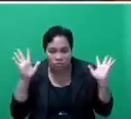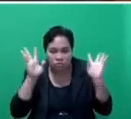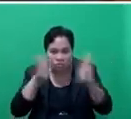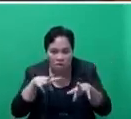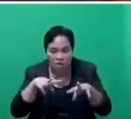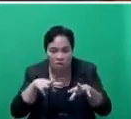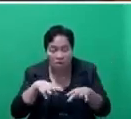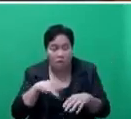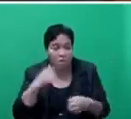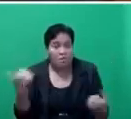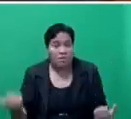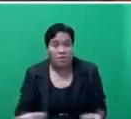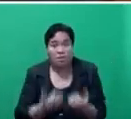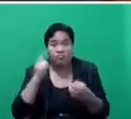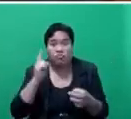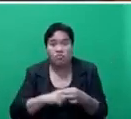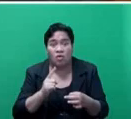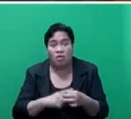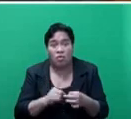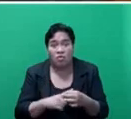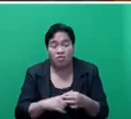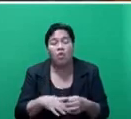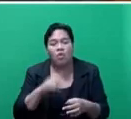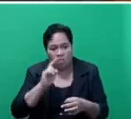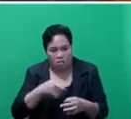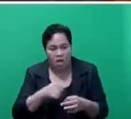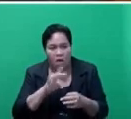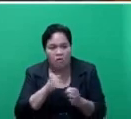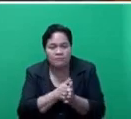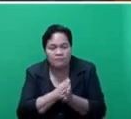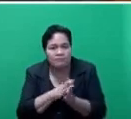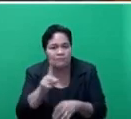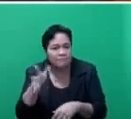the questions was the highlight of the day.